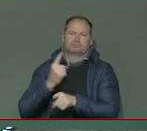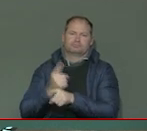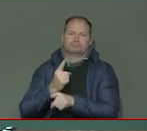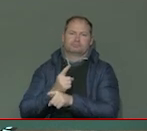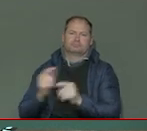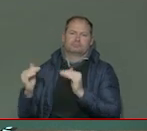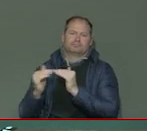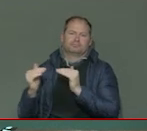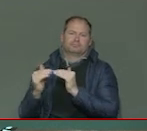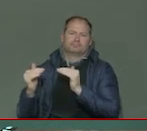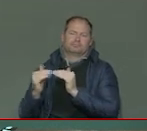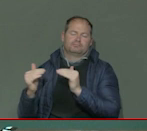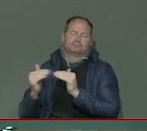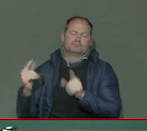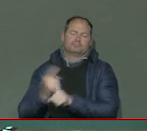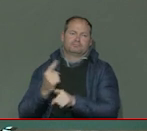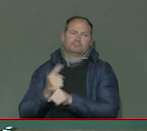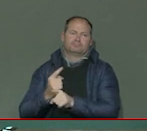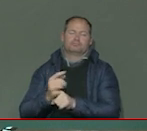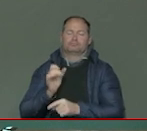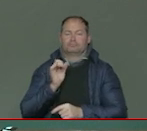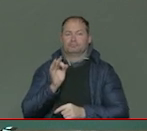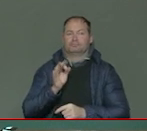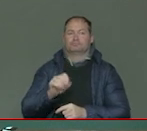give you that figure, the 22027,